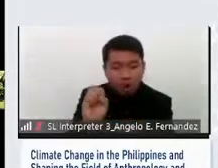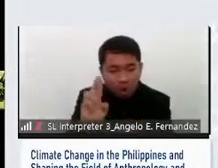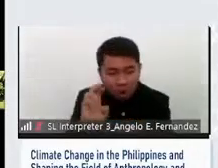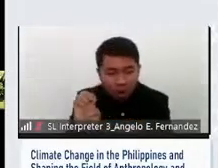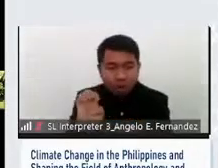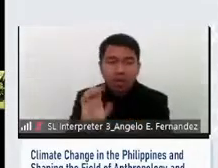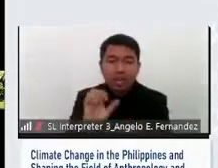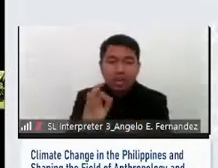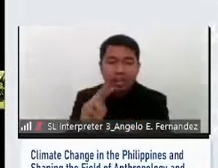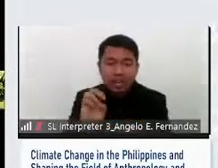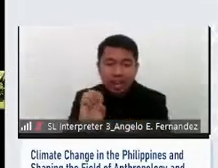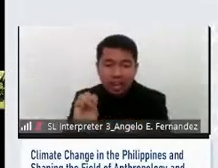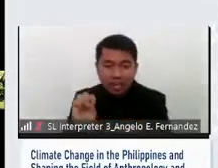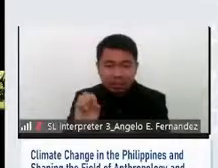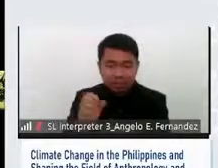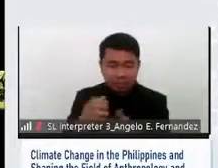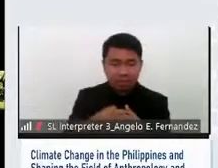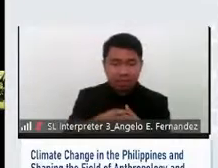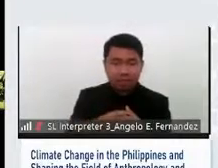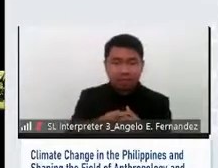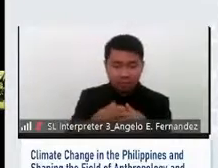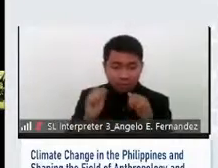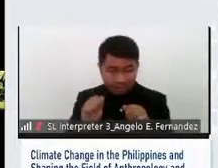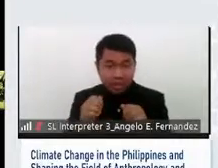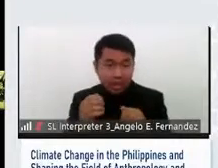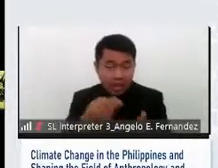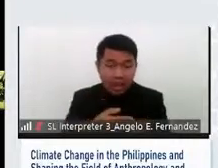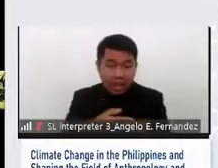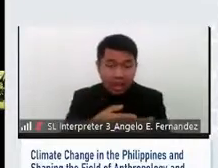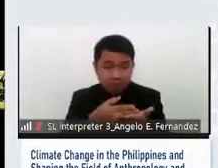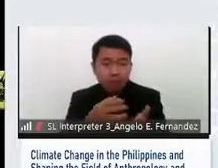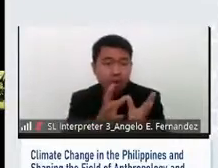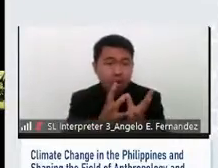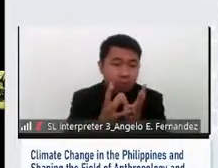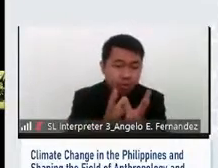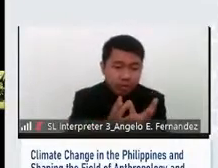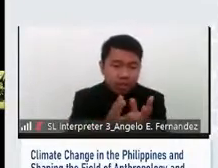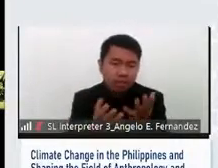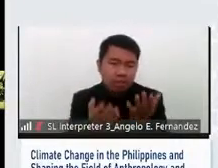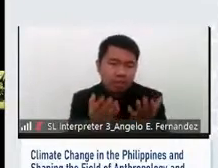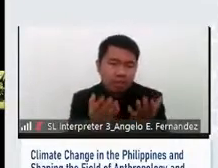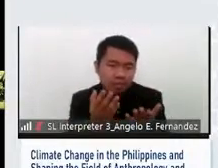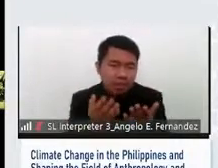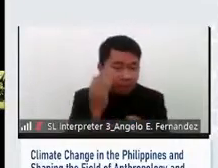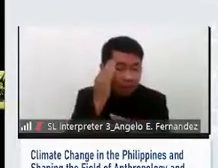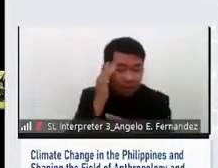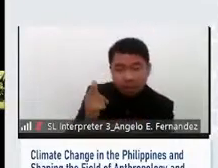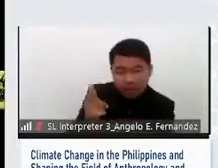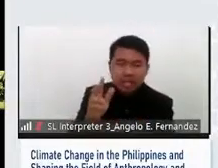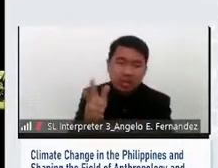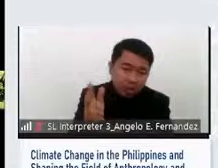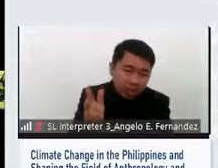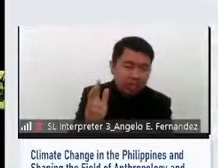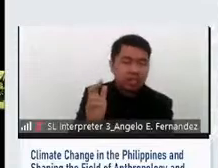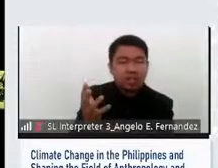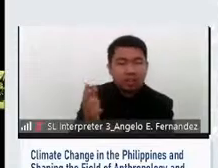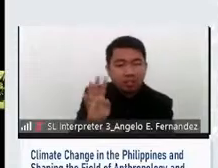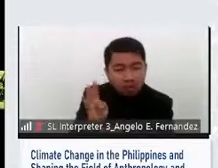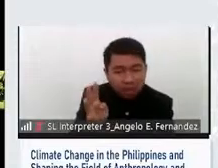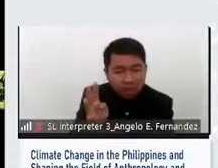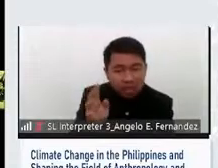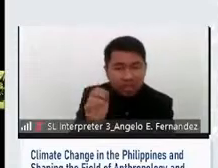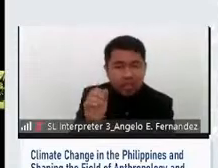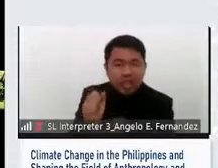also help communities see what their homes will be like 20, 30, 40 years from now, when sea level likely rises a meter or more from